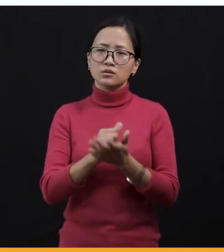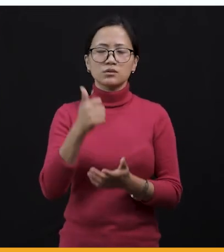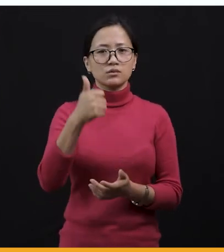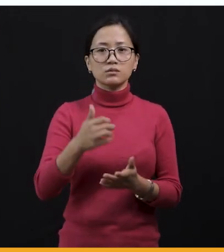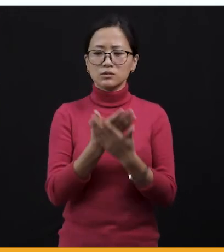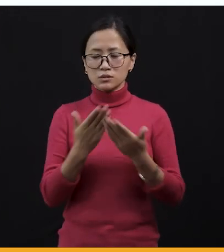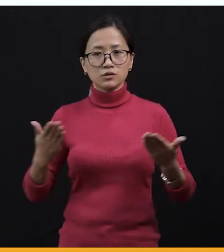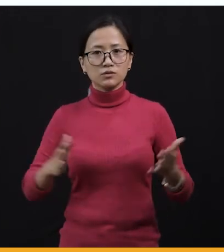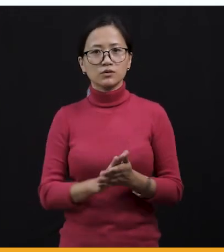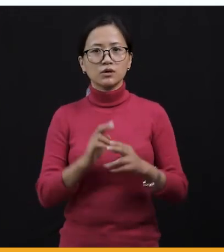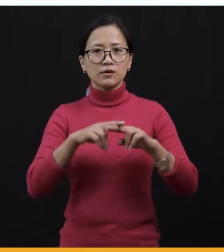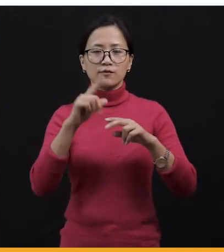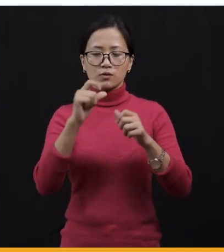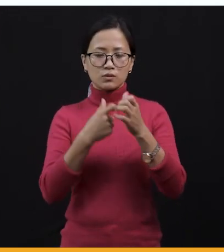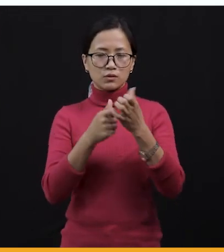and fauna.